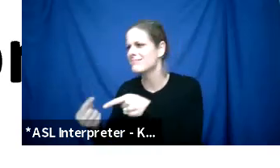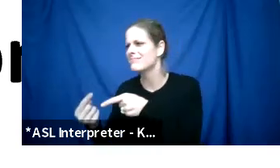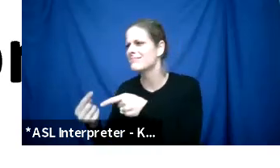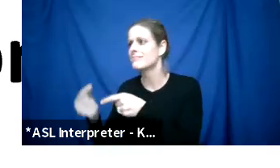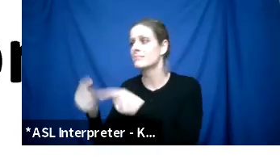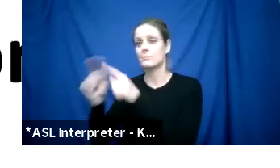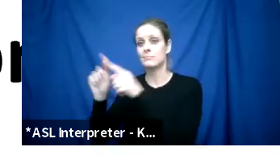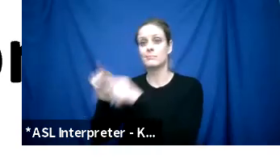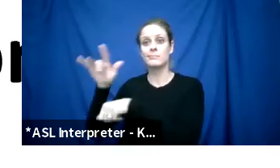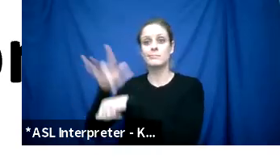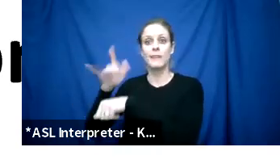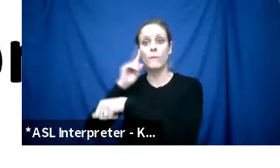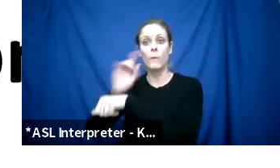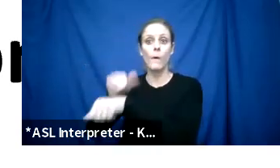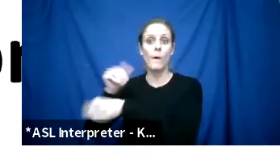Next slide, please.